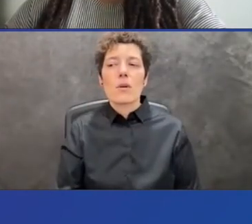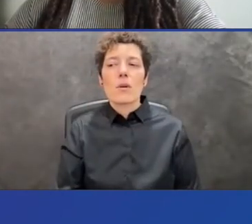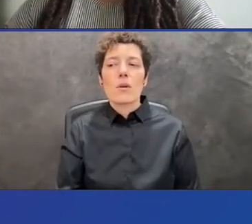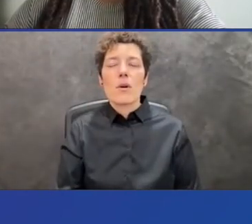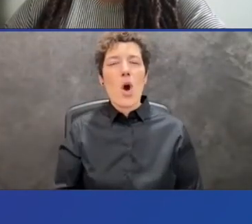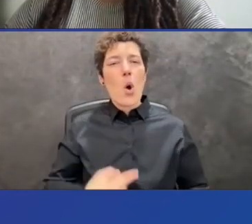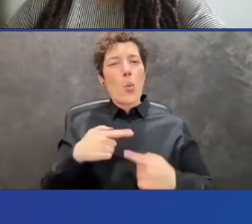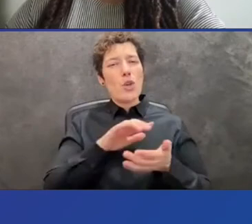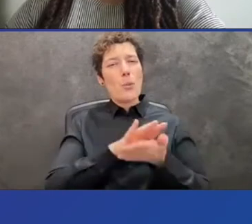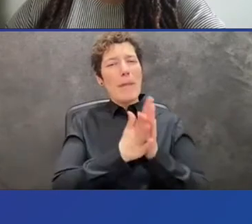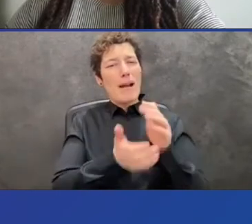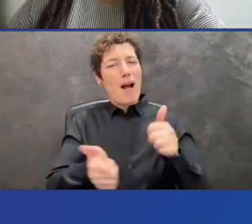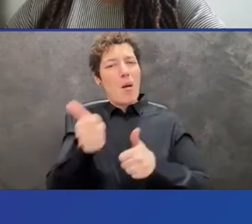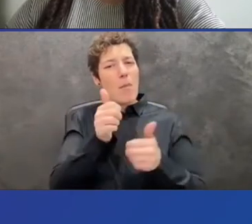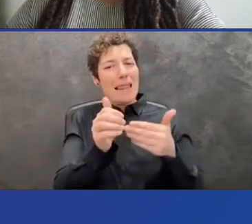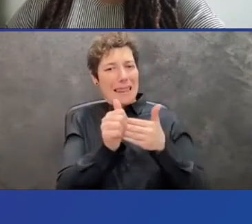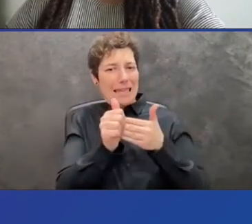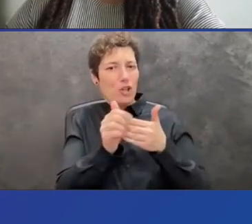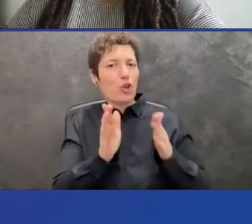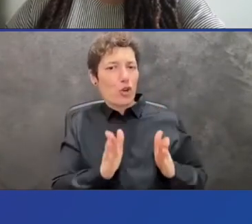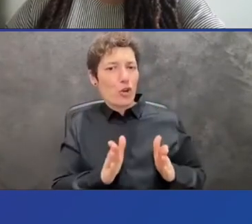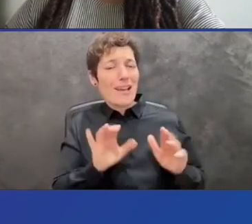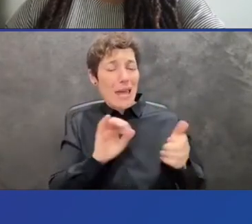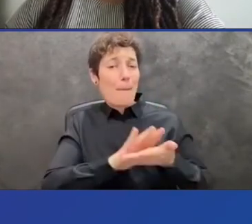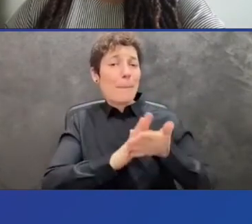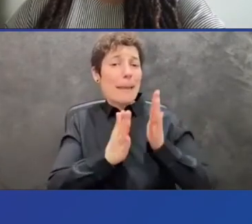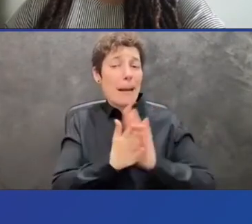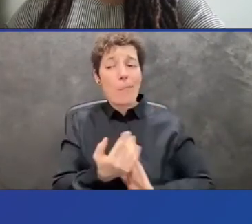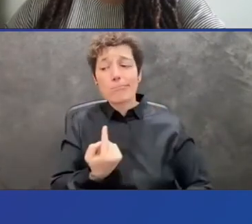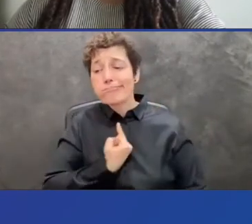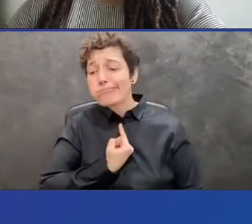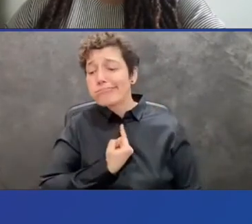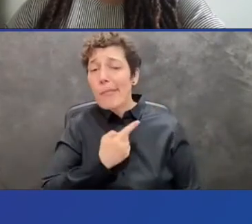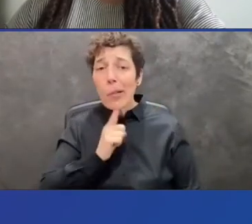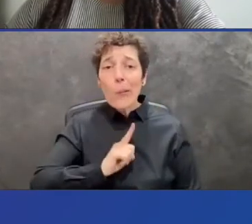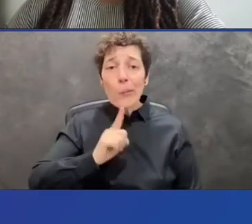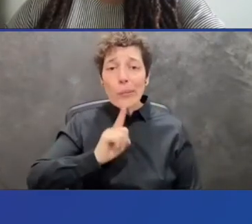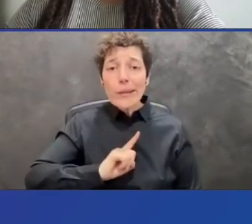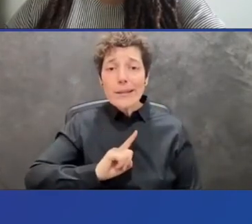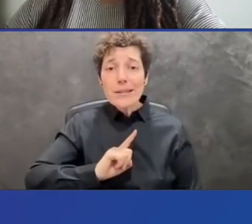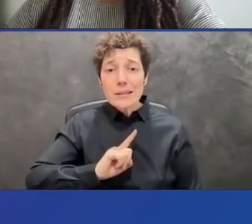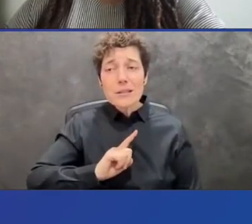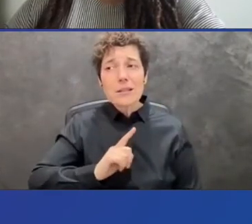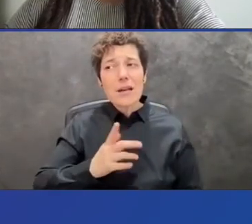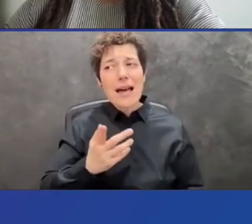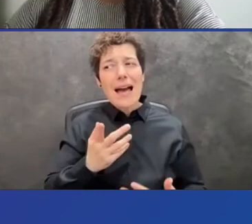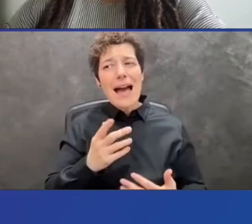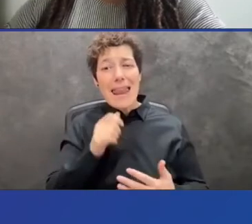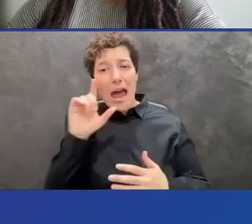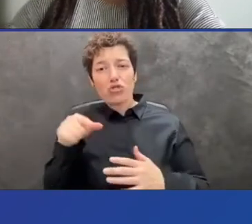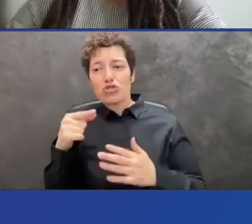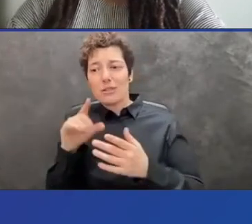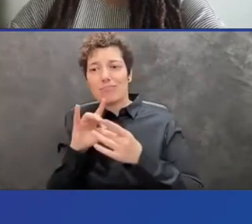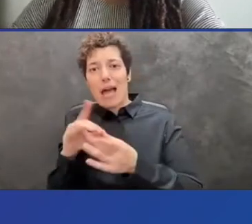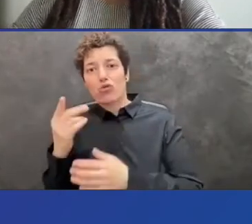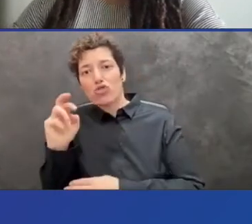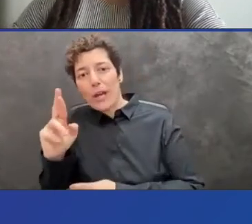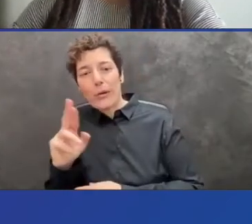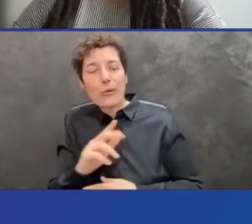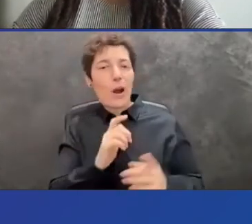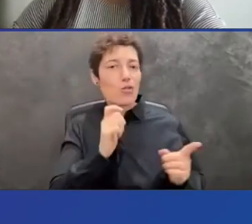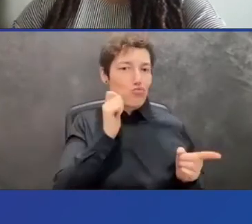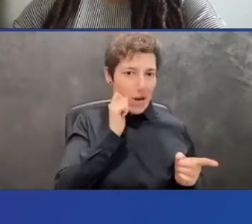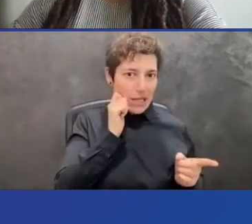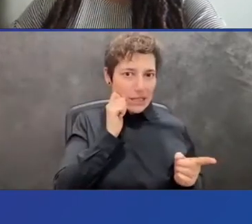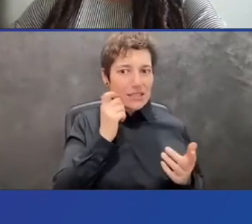like leadership, but then on top of that, our gender and race is very real. And so to just have someone that understands that we don't